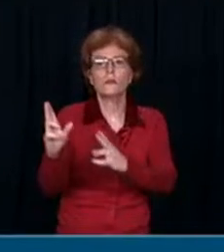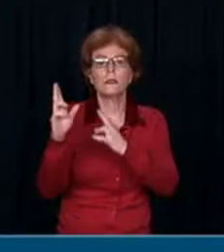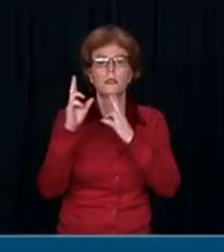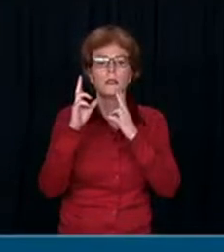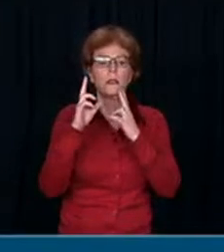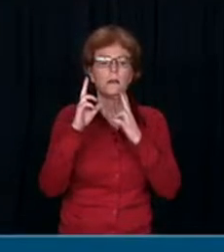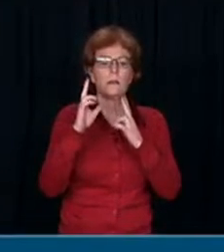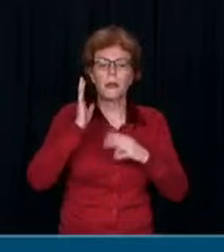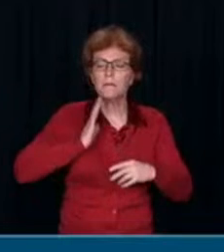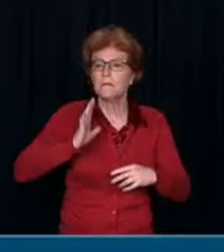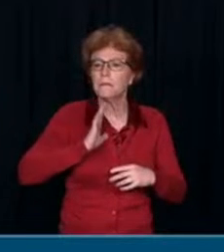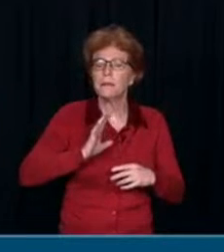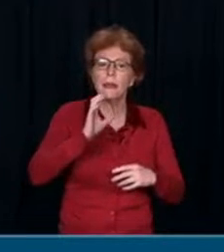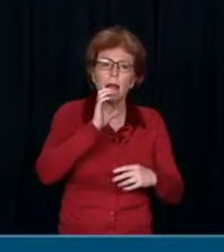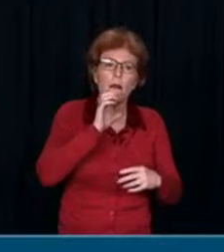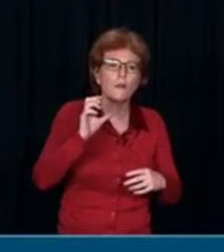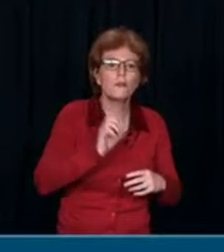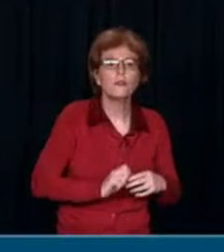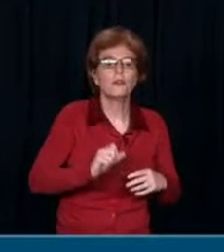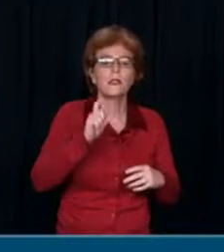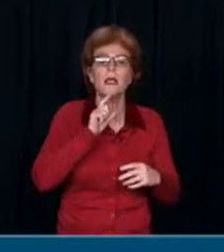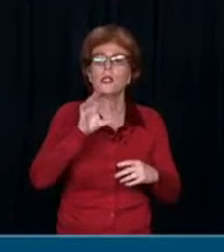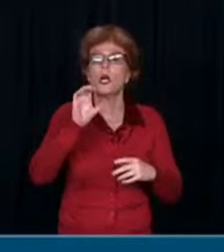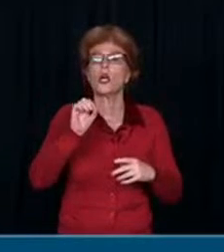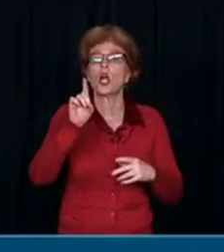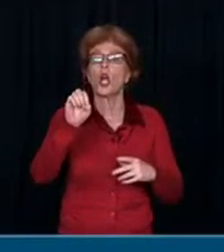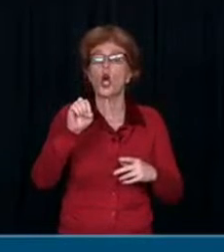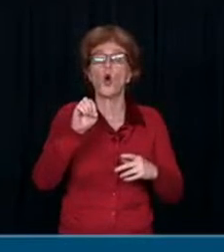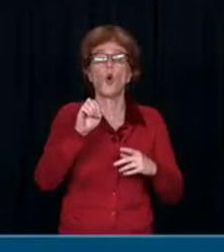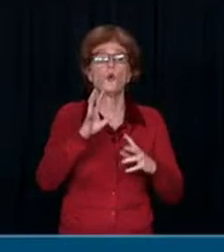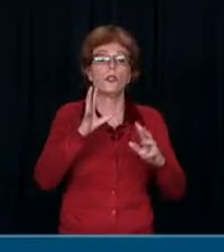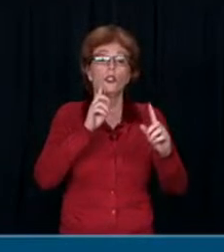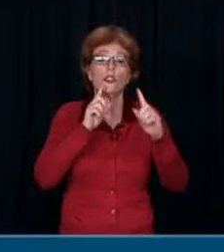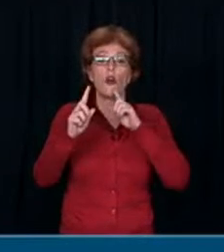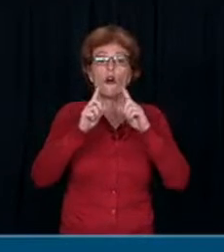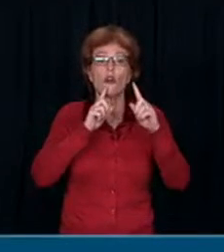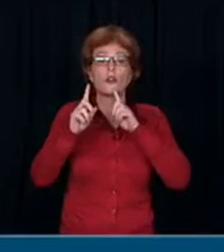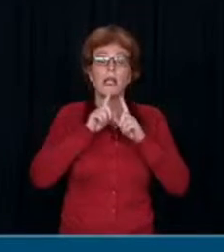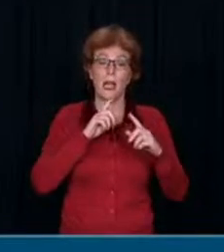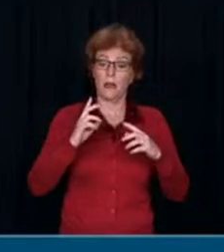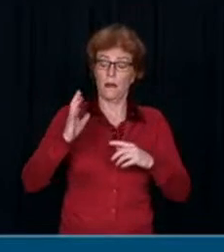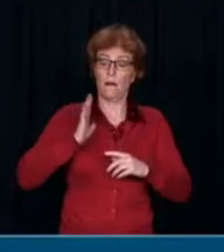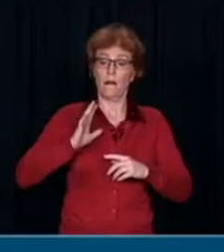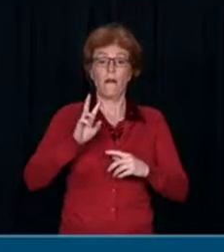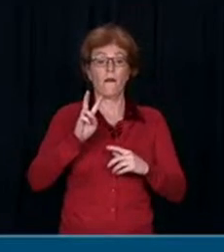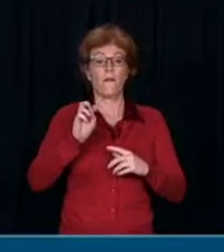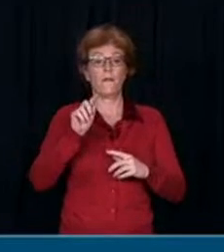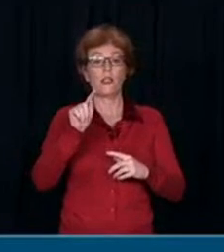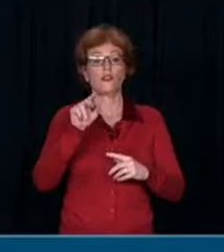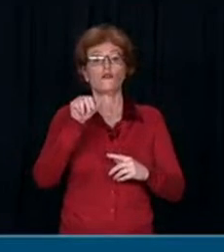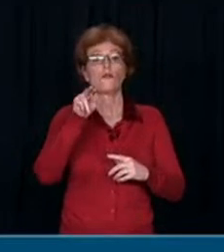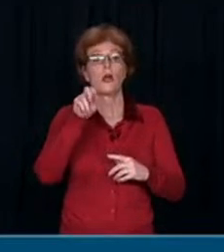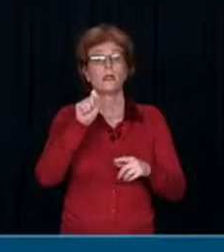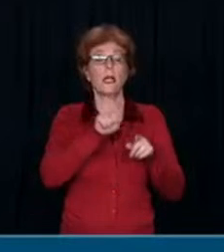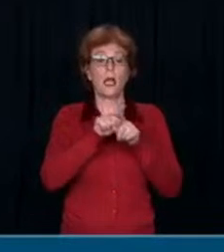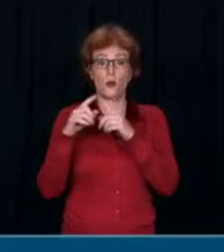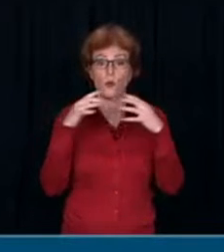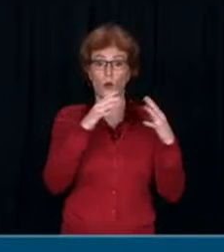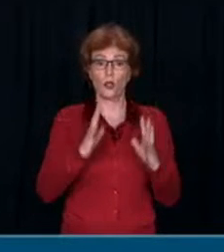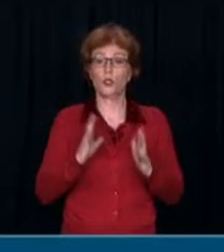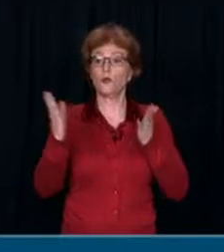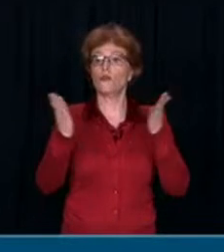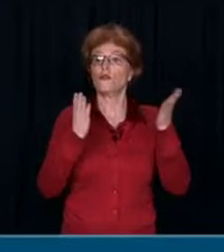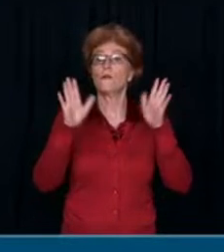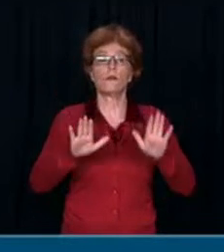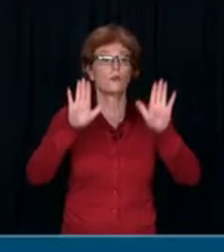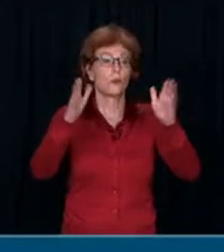our elders and our code talkers as well, and all our veterans and our warriors that have served this great